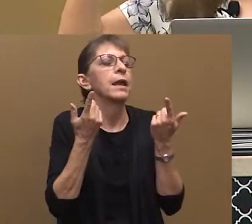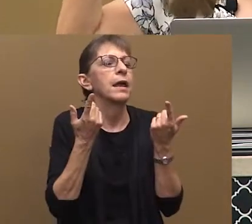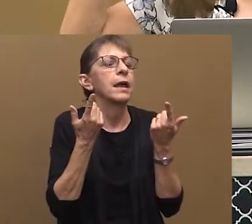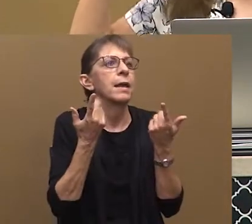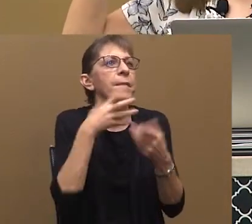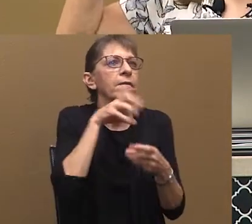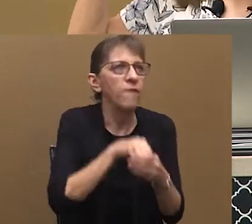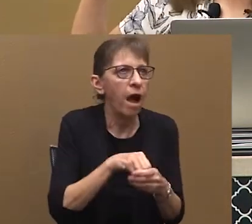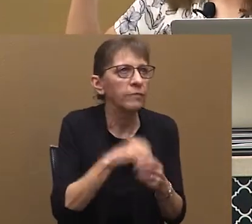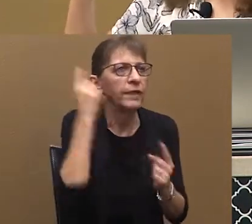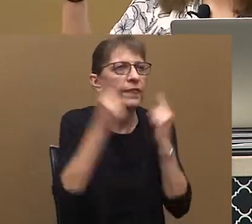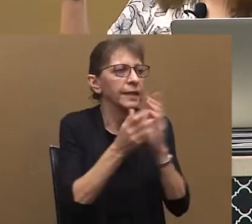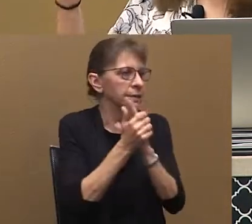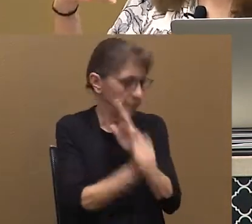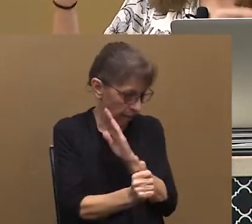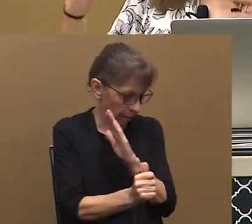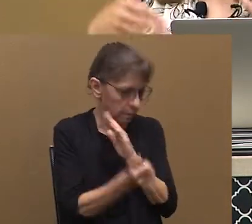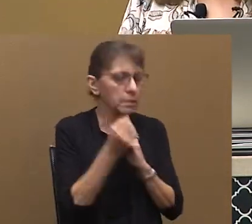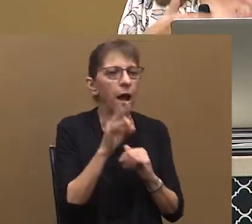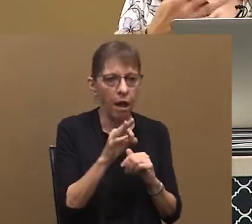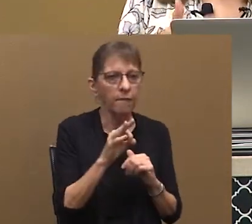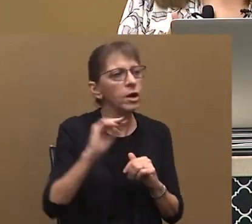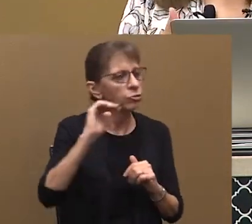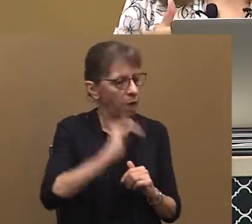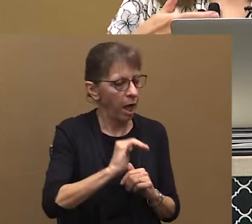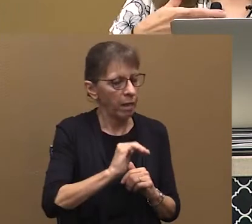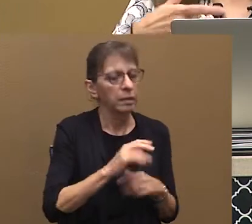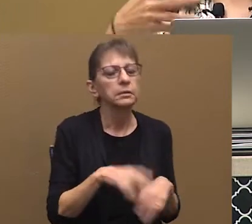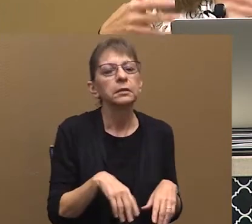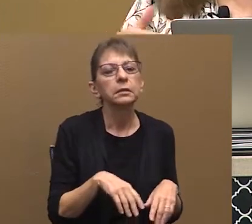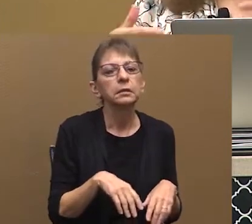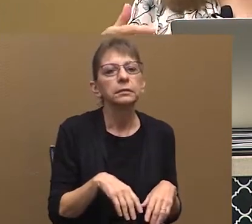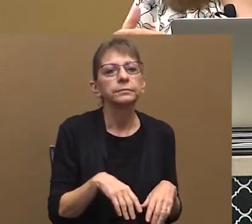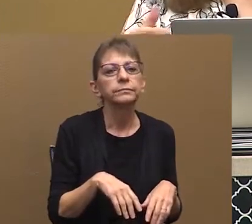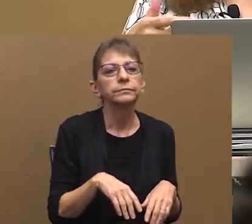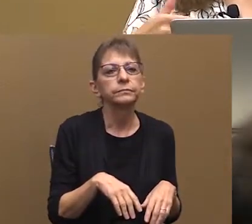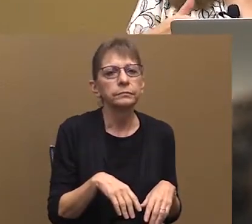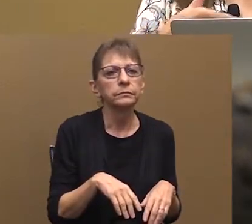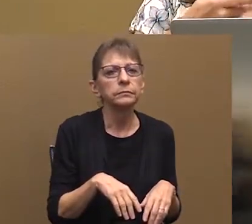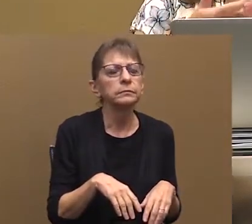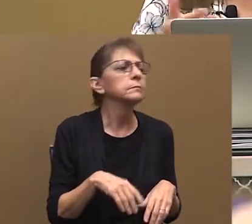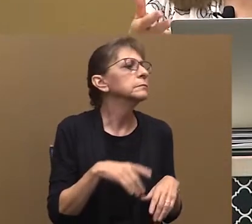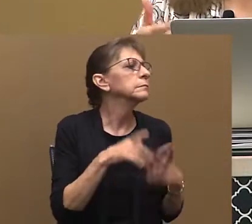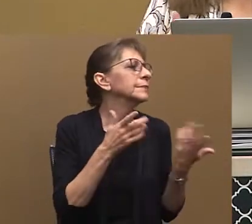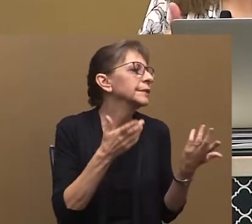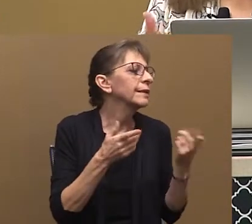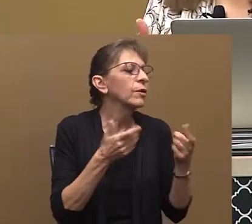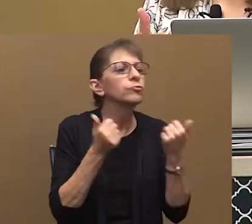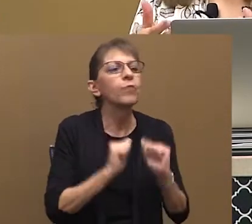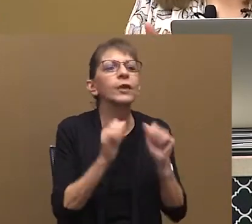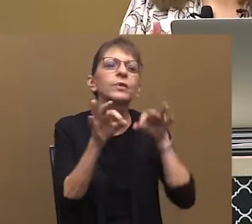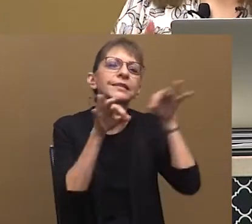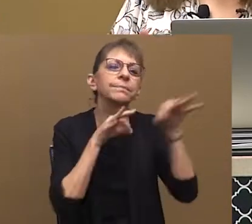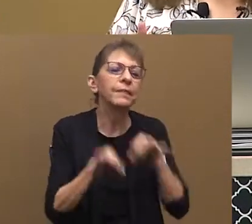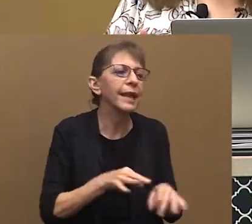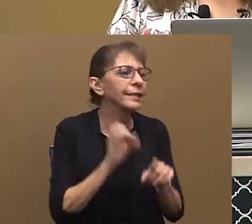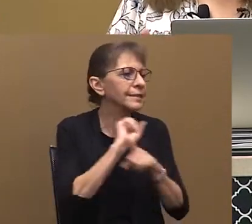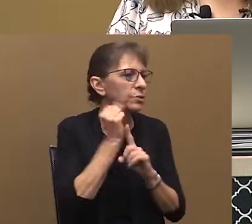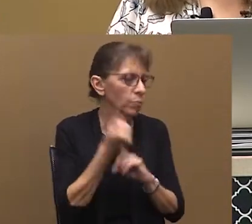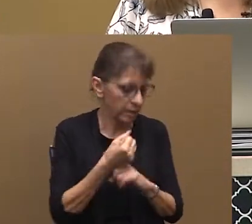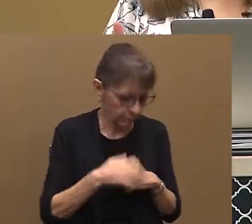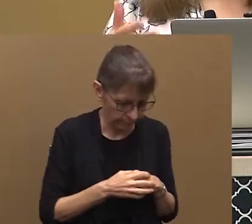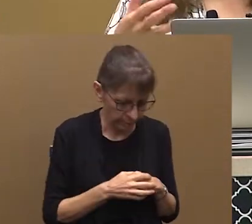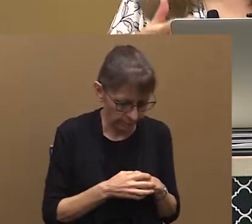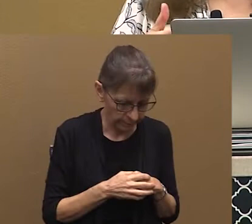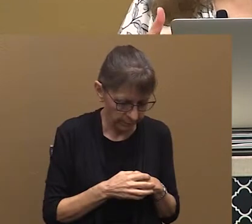go into the thinking skills of that child that you're trying to explain the